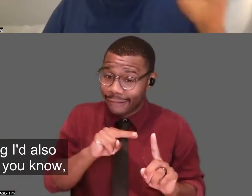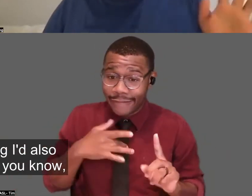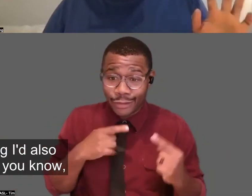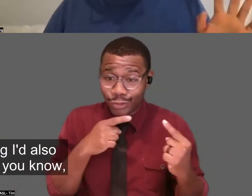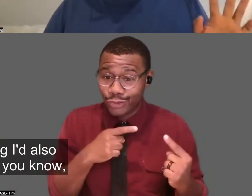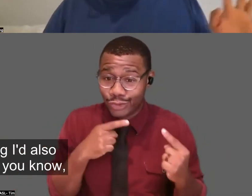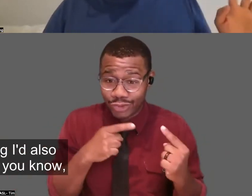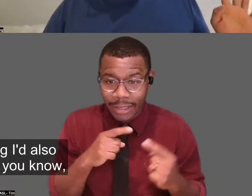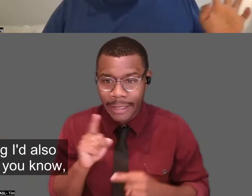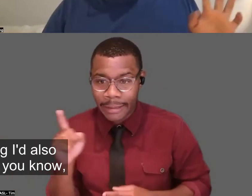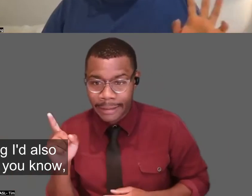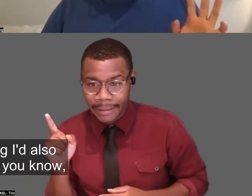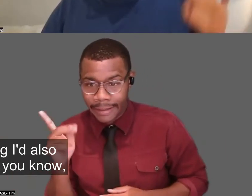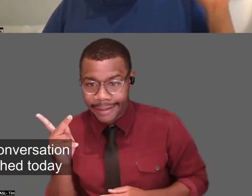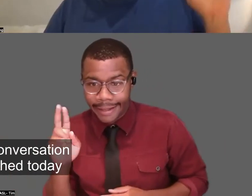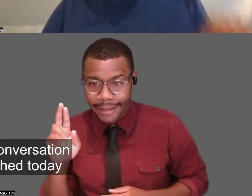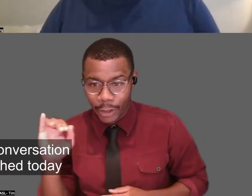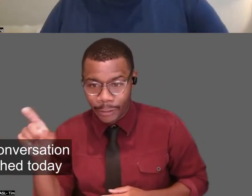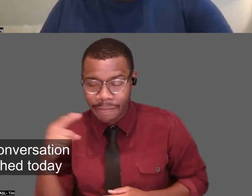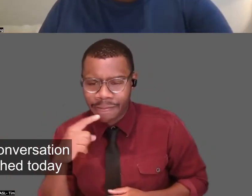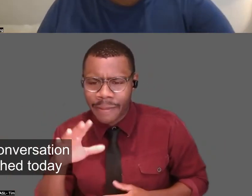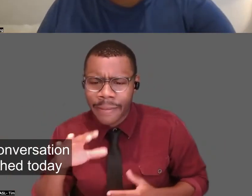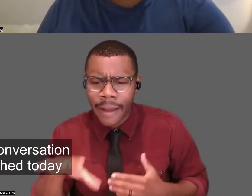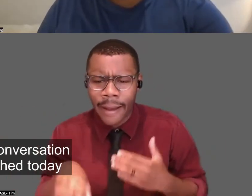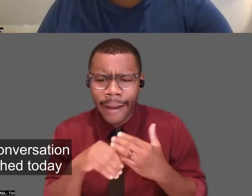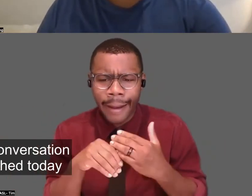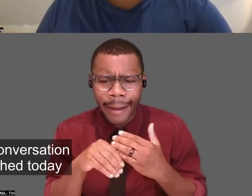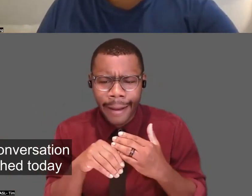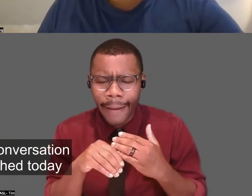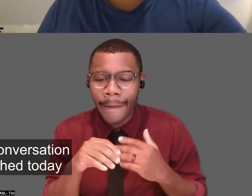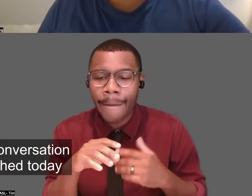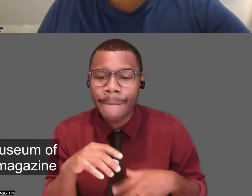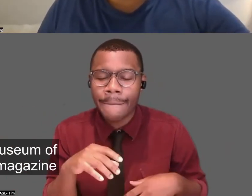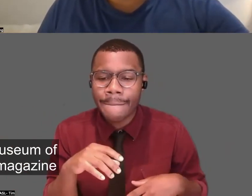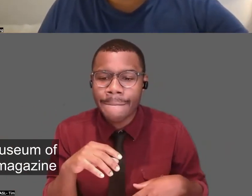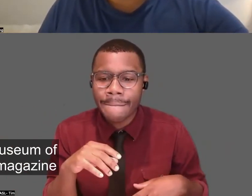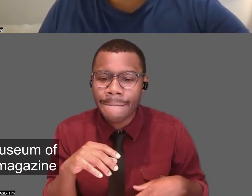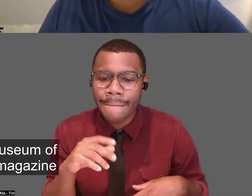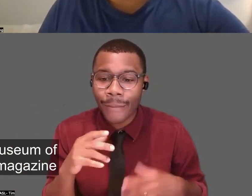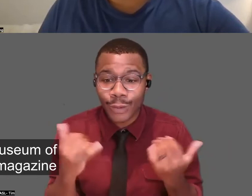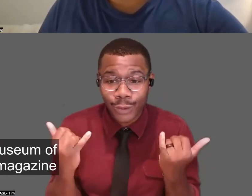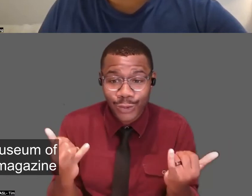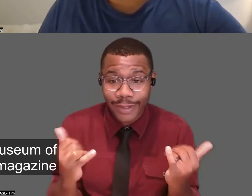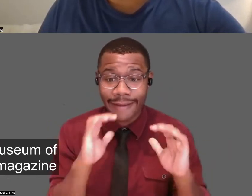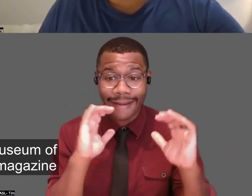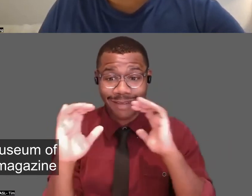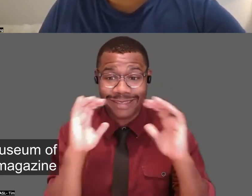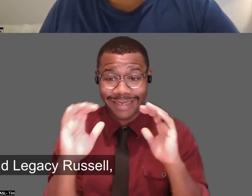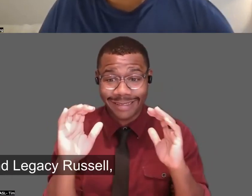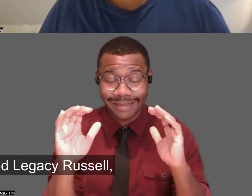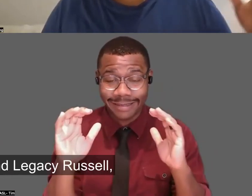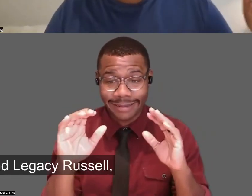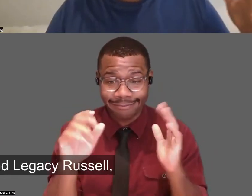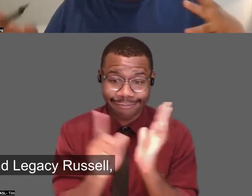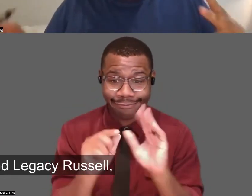one thing I'd also like to add, and the part of the conversation that was published today through the Museum of Modern Arts magazine